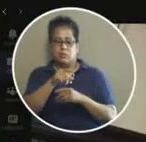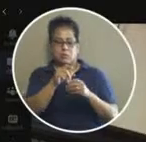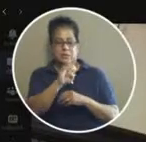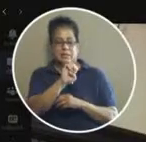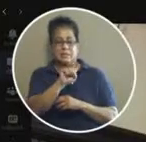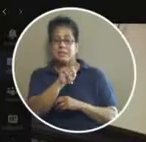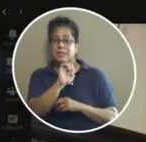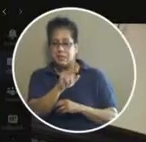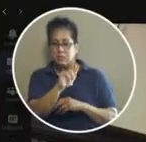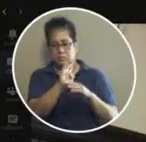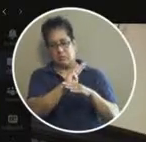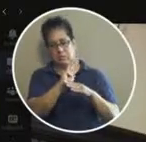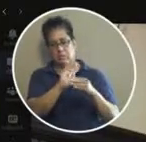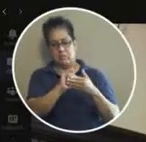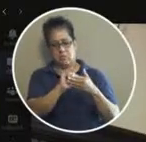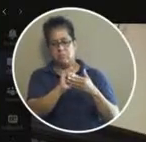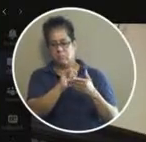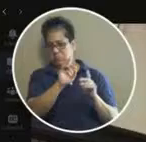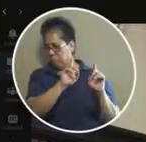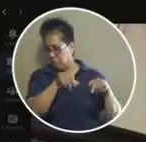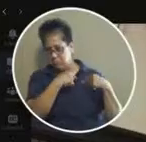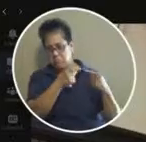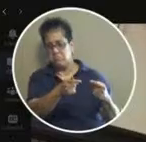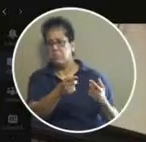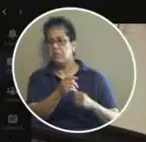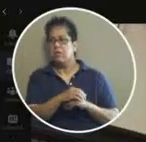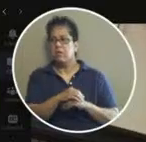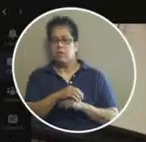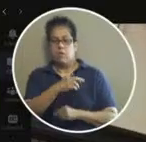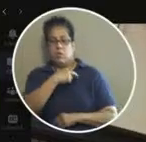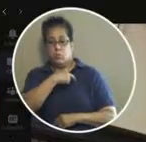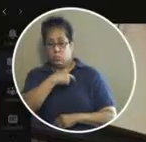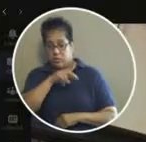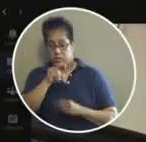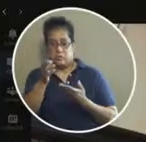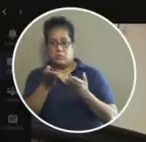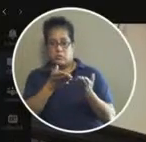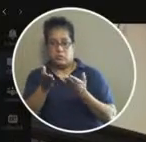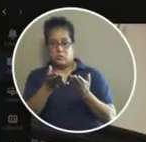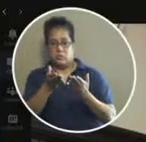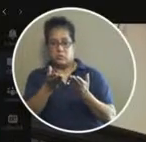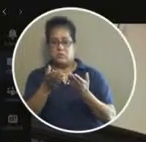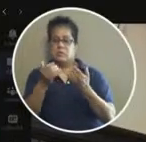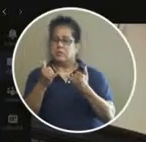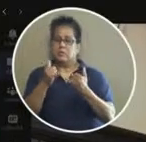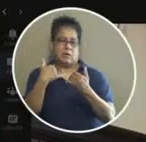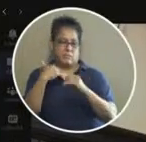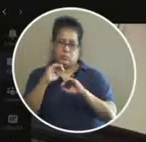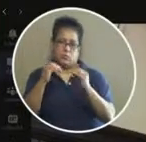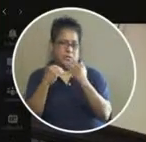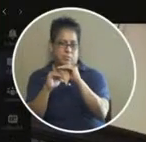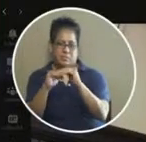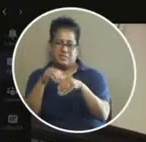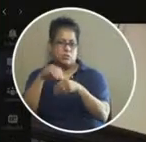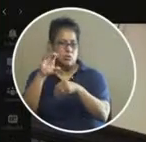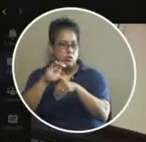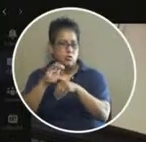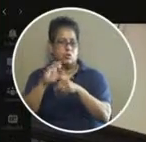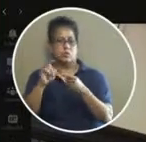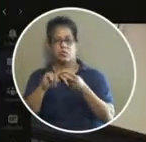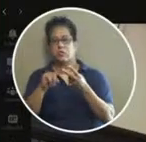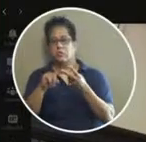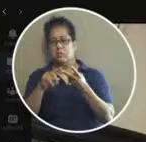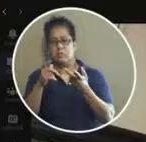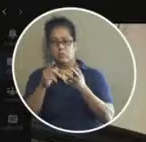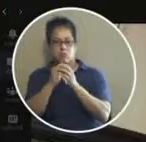we've had from day one. Now, religious services are now without occupancy limited in churches and